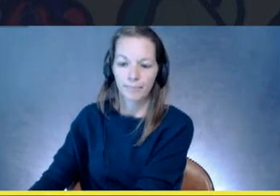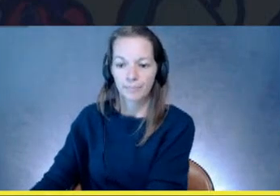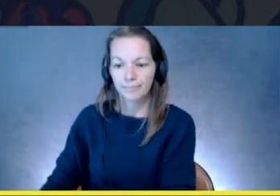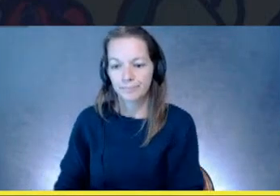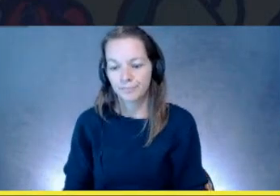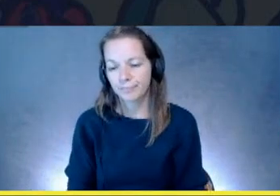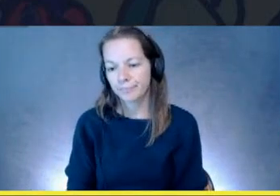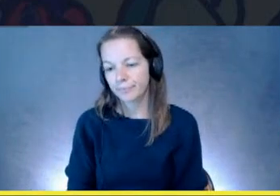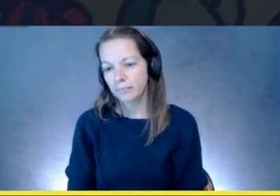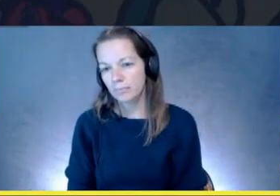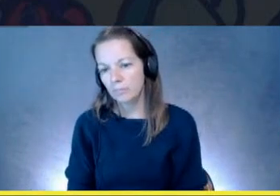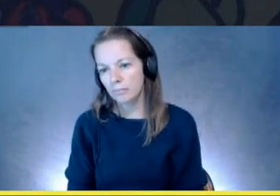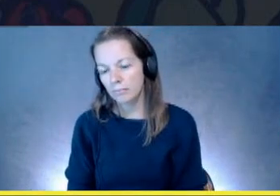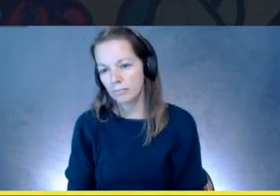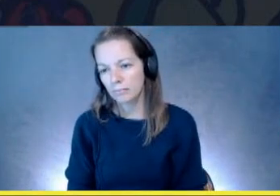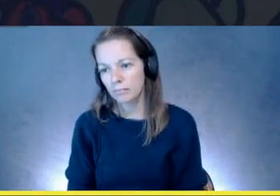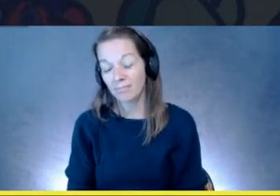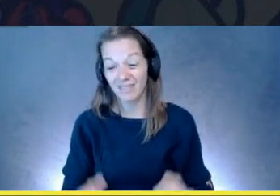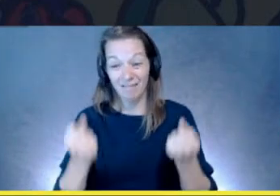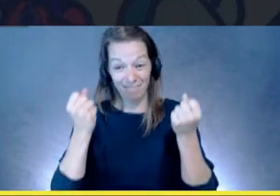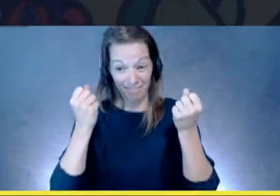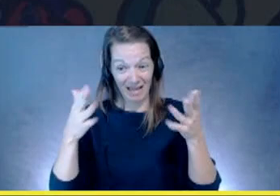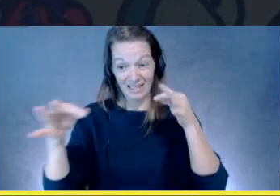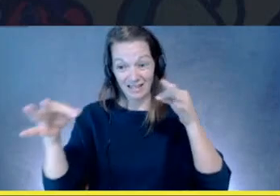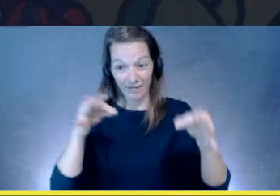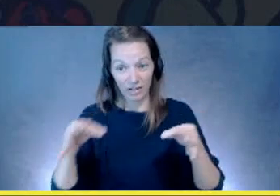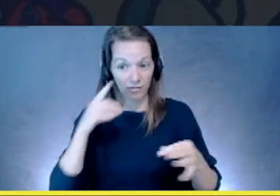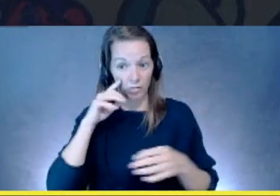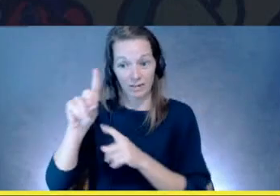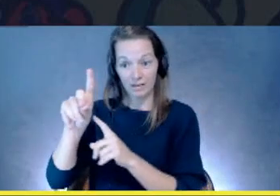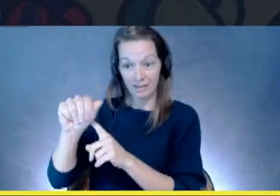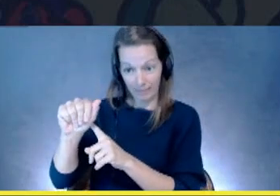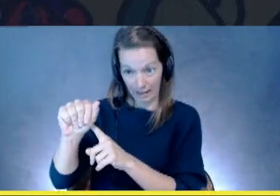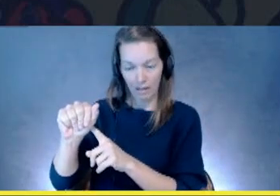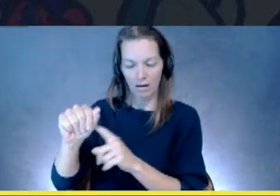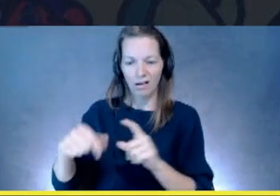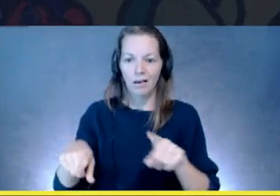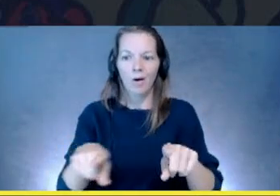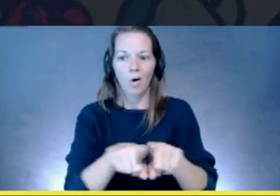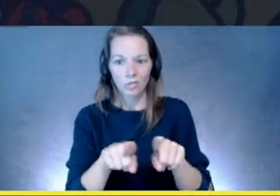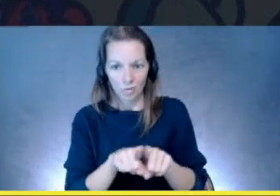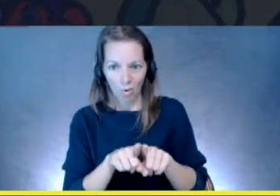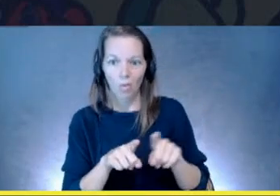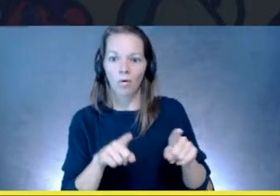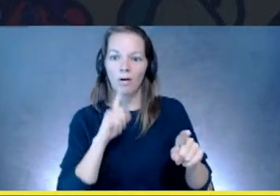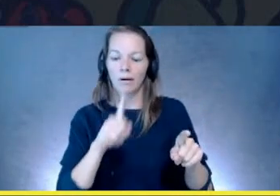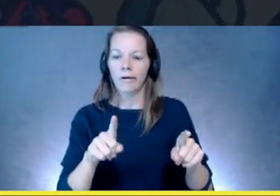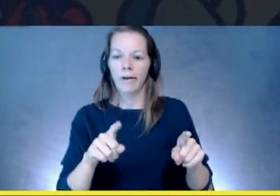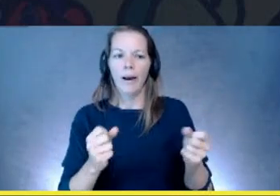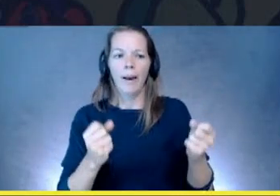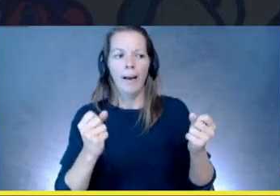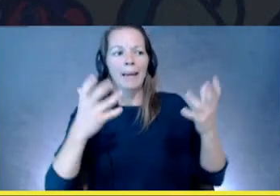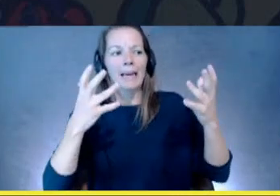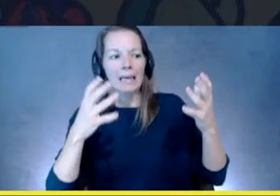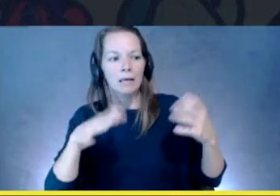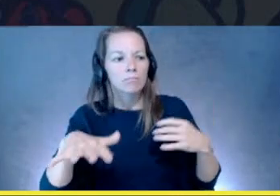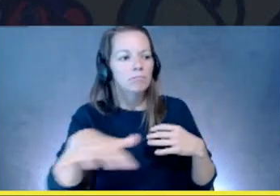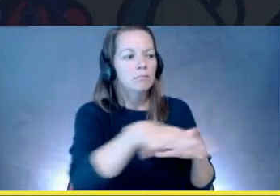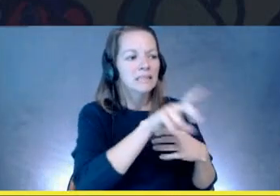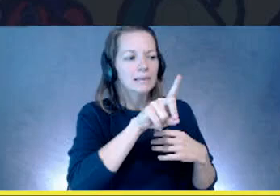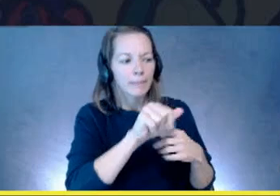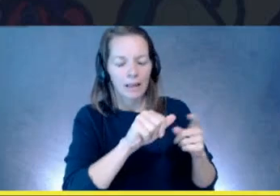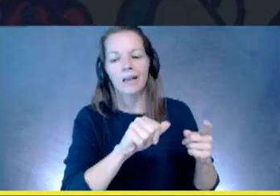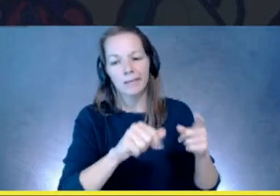Just as there are multiple definitions of disability, so there are multiple estimates of the prevalence of disability. Estimates